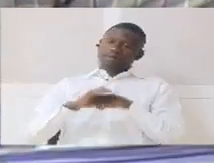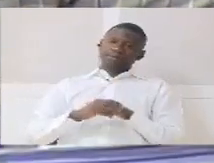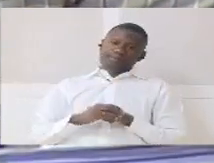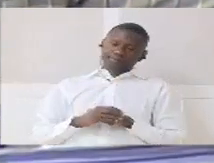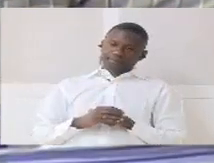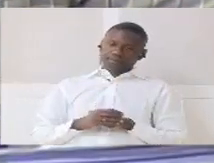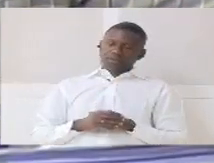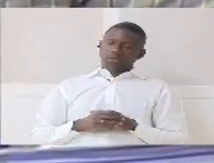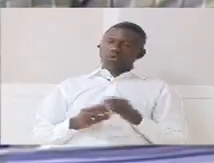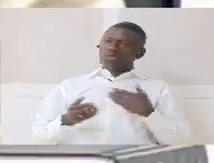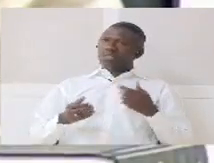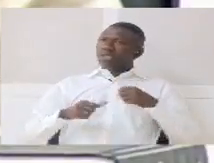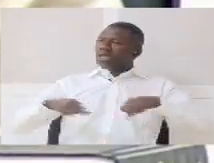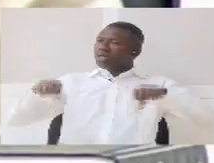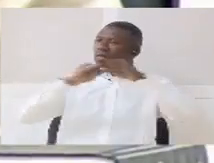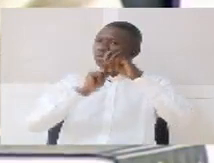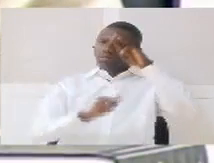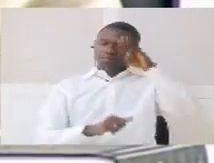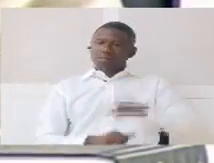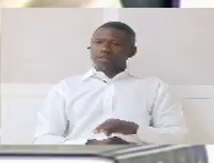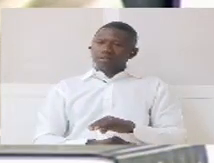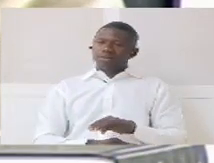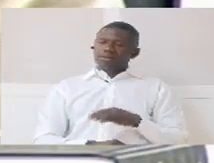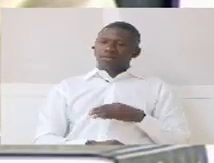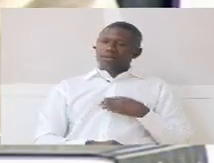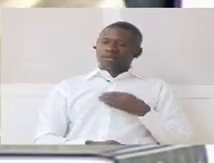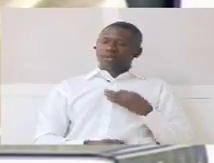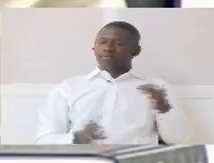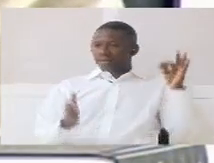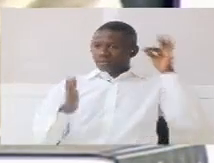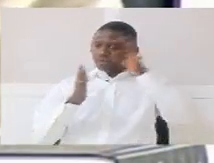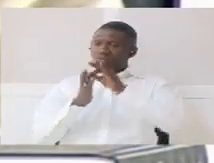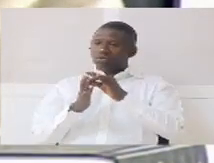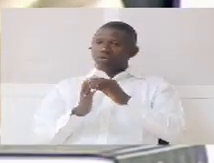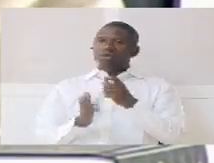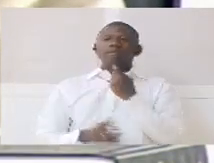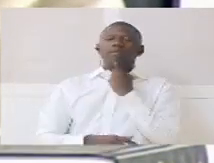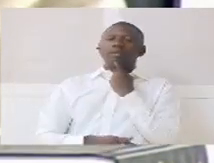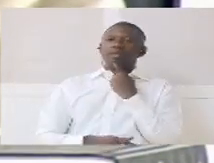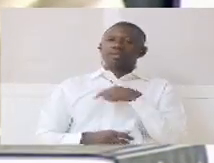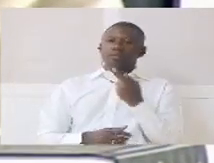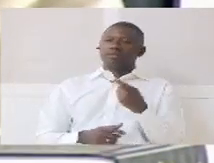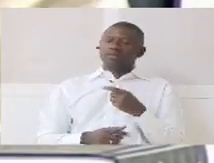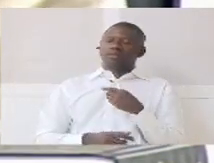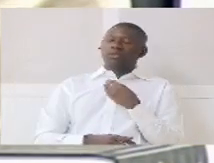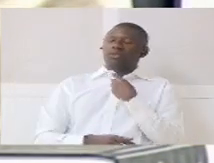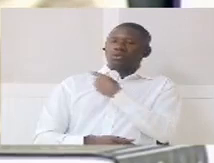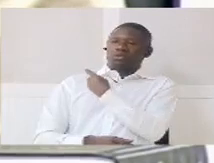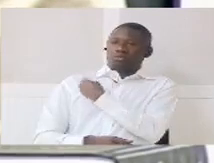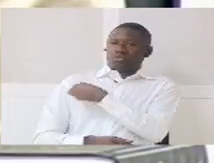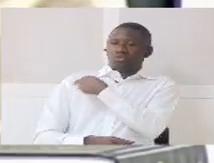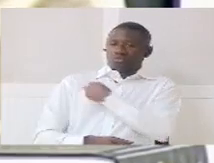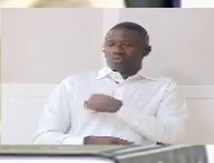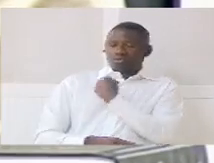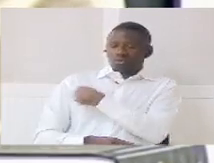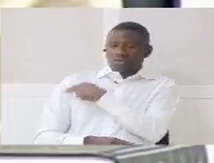March. Mm-hmm. Until around trip March. Was to Finland and Swiss. There was a trip to Finland and Switzerland. But thank God.